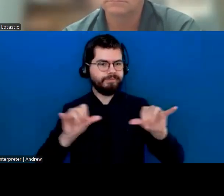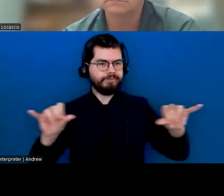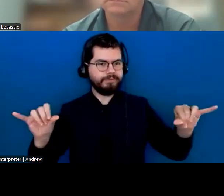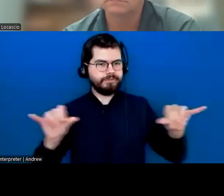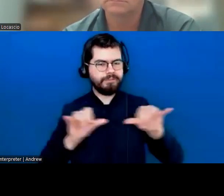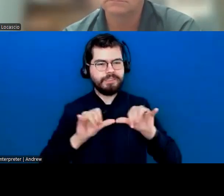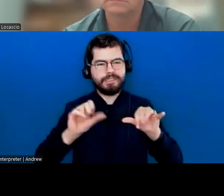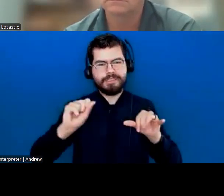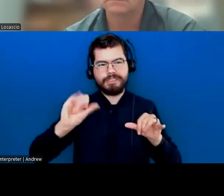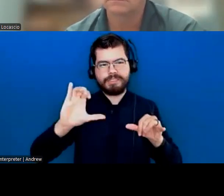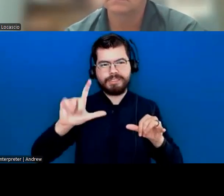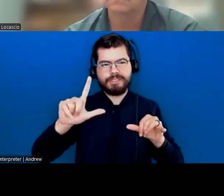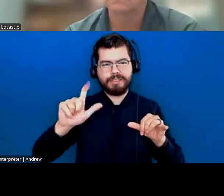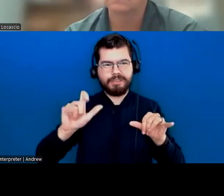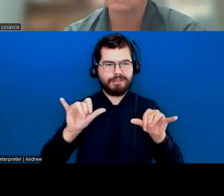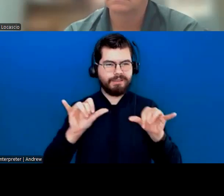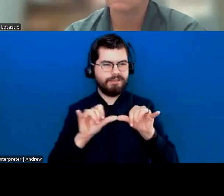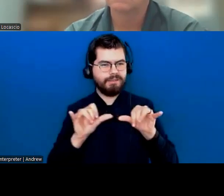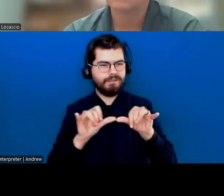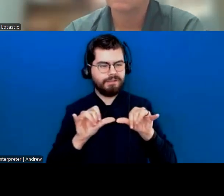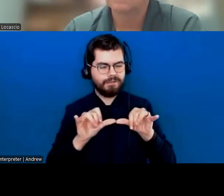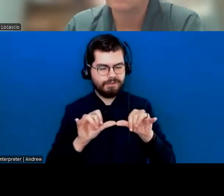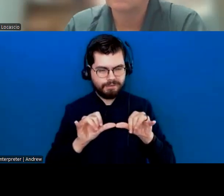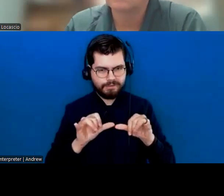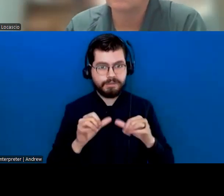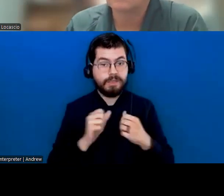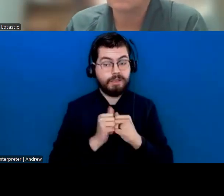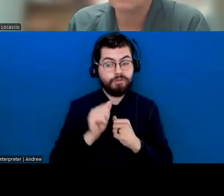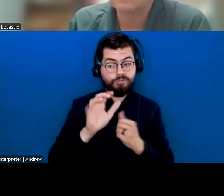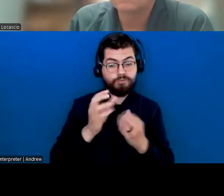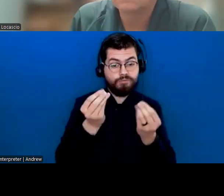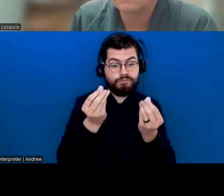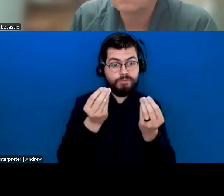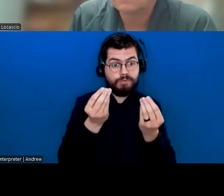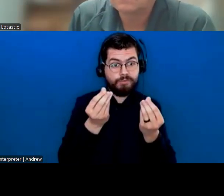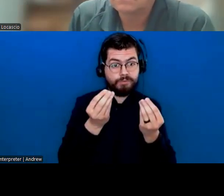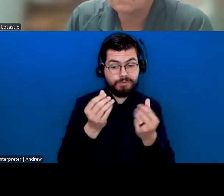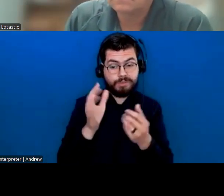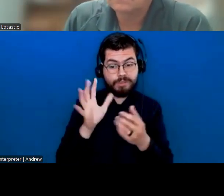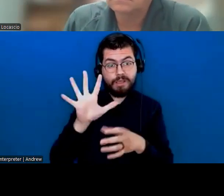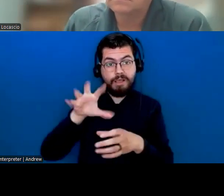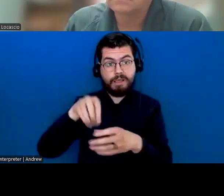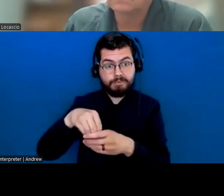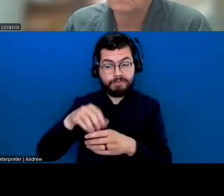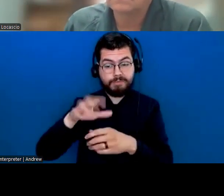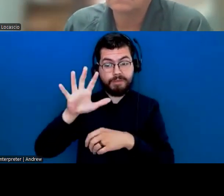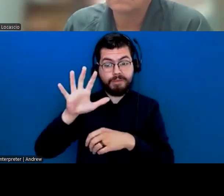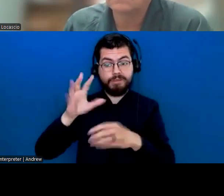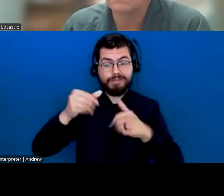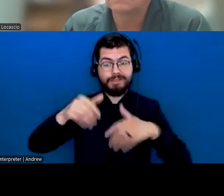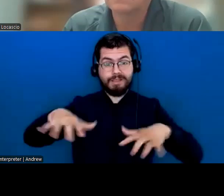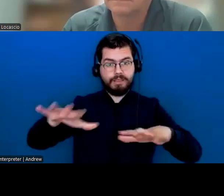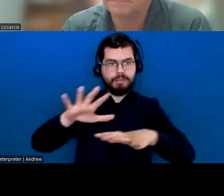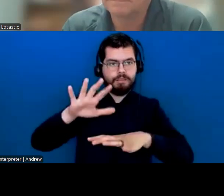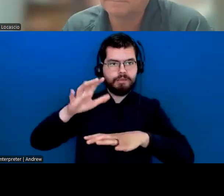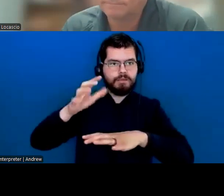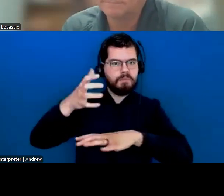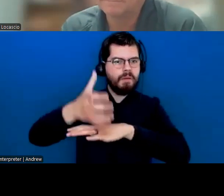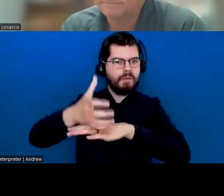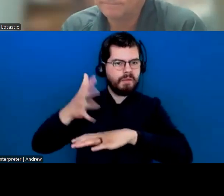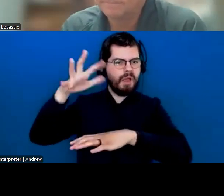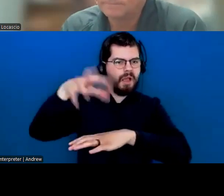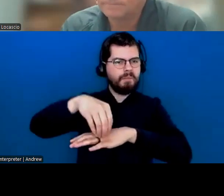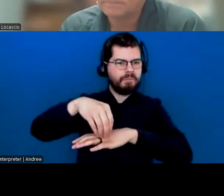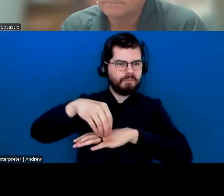property fits within the larger landscape and what's going on around you, and not trying to do everything all the time